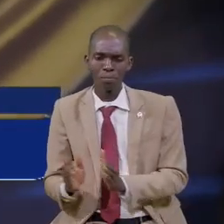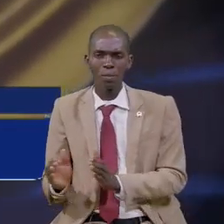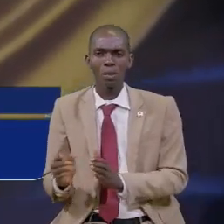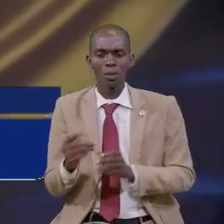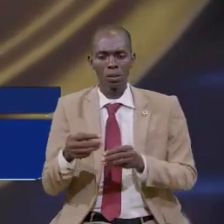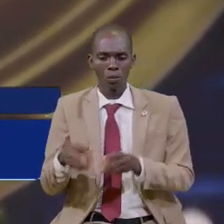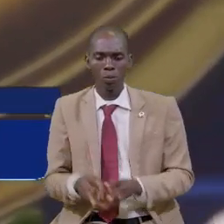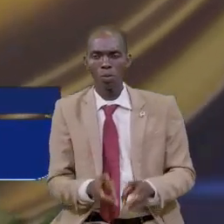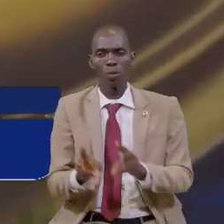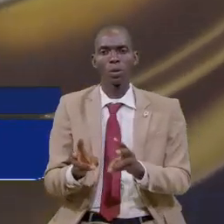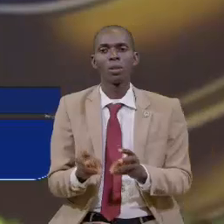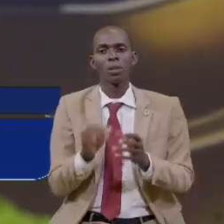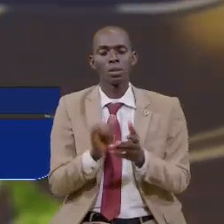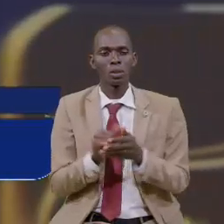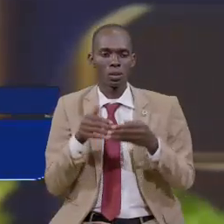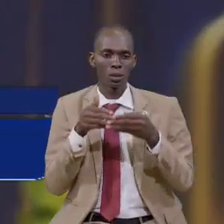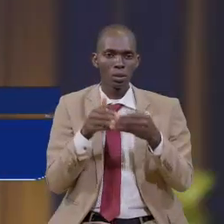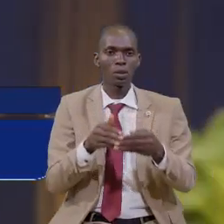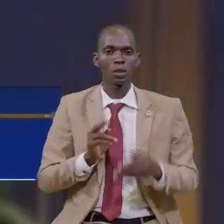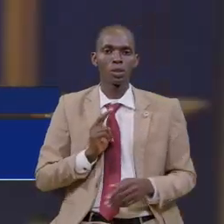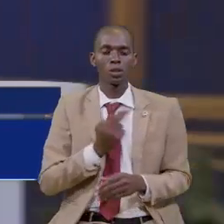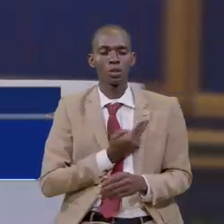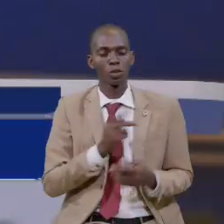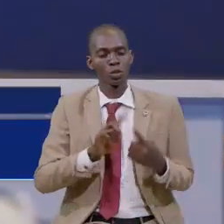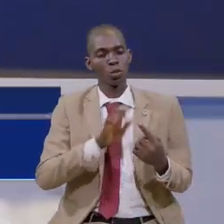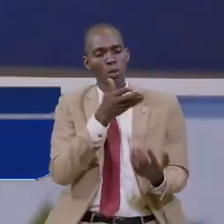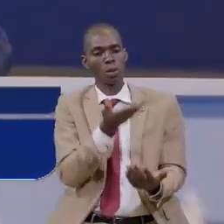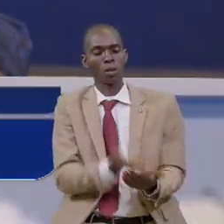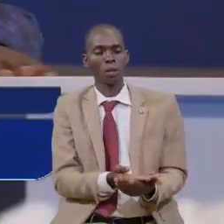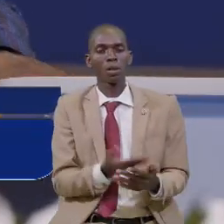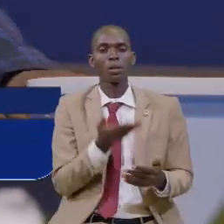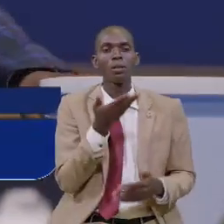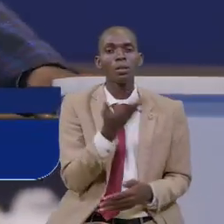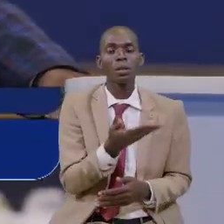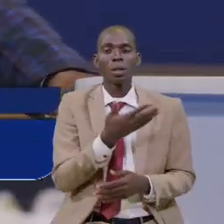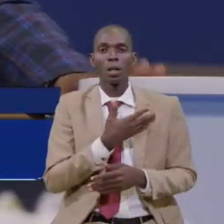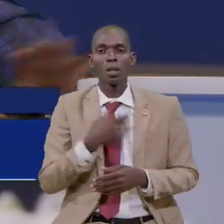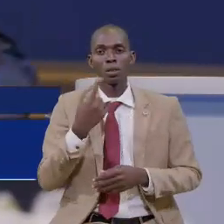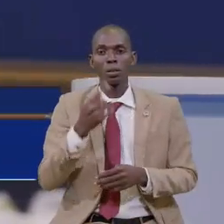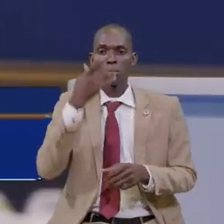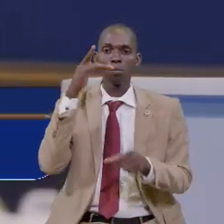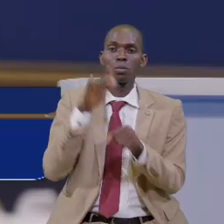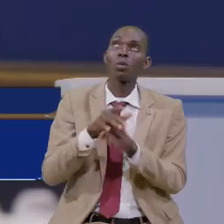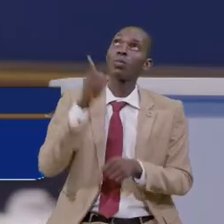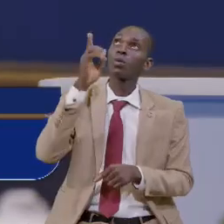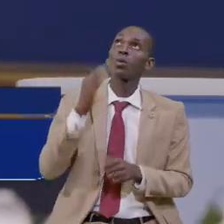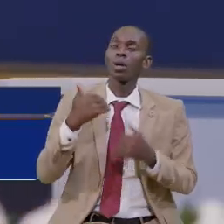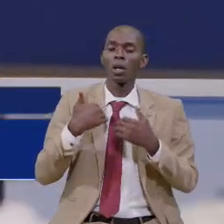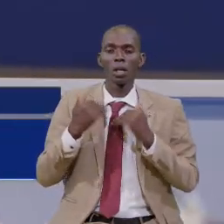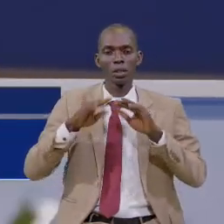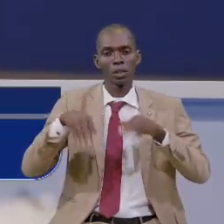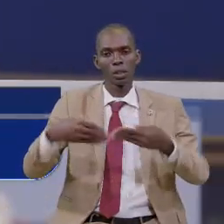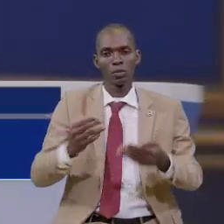that takes us there, and the promises the Lord had given us. And let me bring the story of Paul